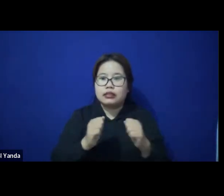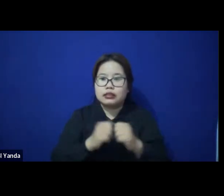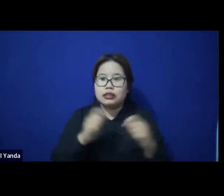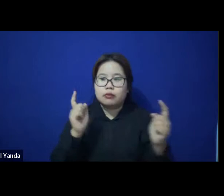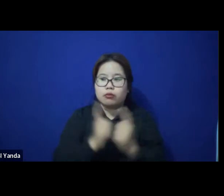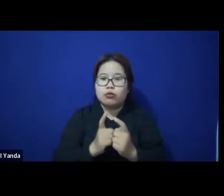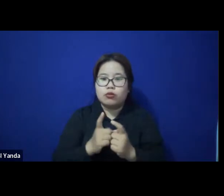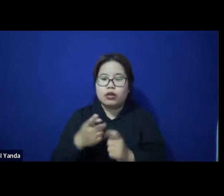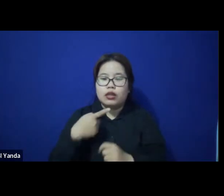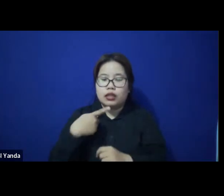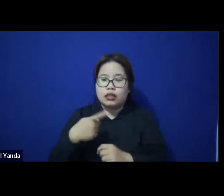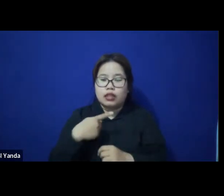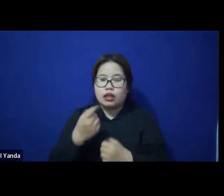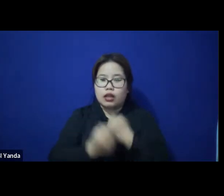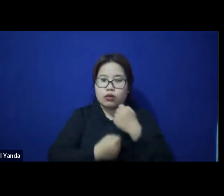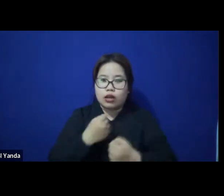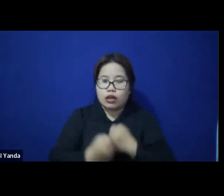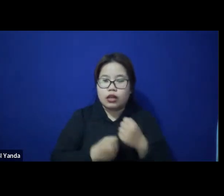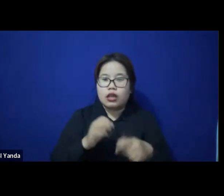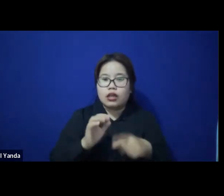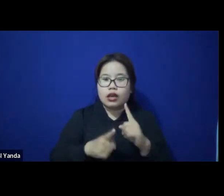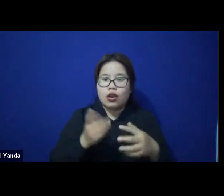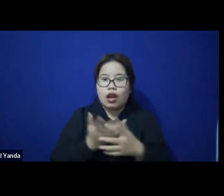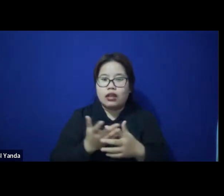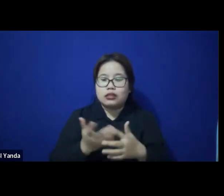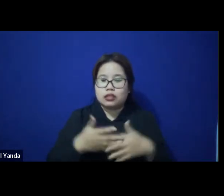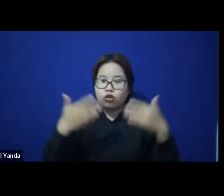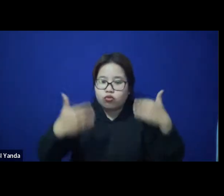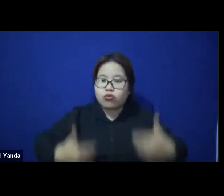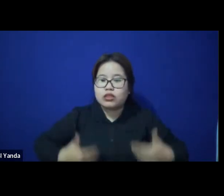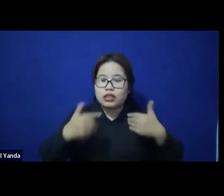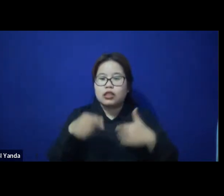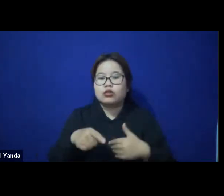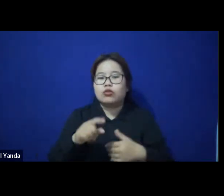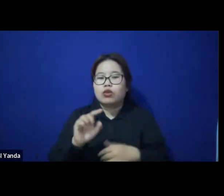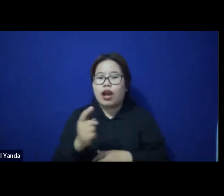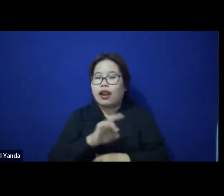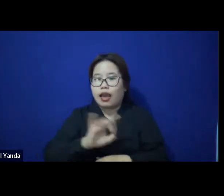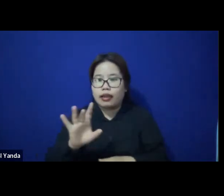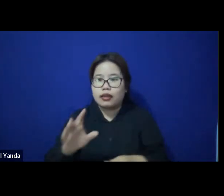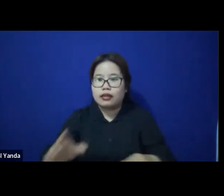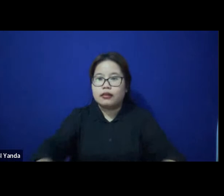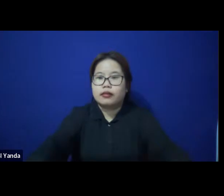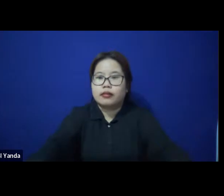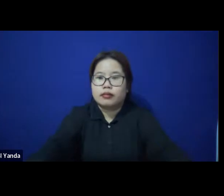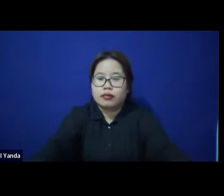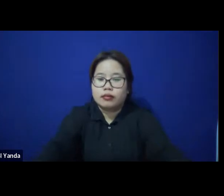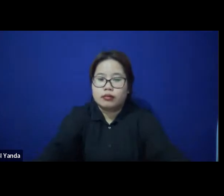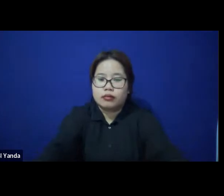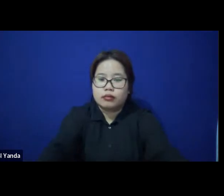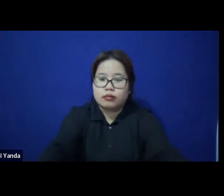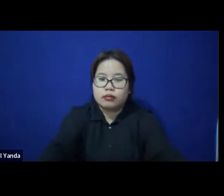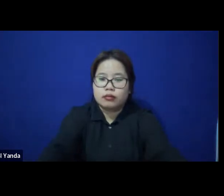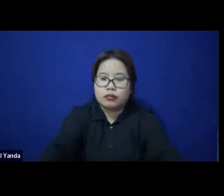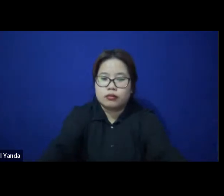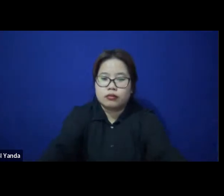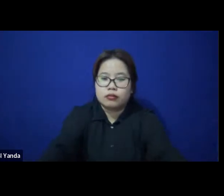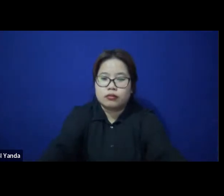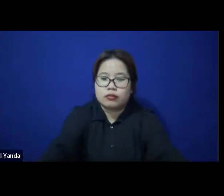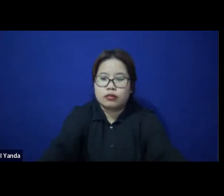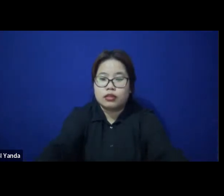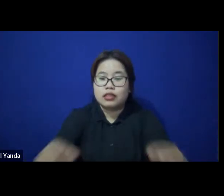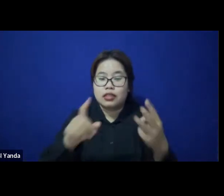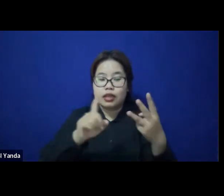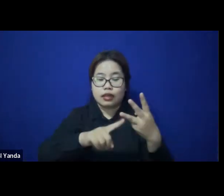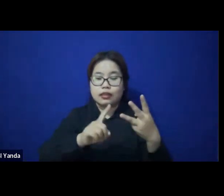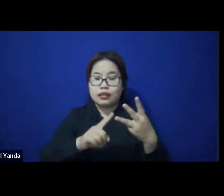physical accessibility, is another one. And then the third one is 1 in 8 people with disability, 70,000